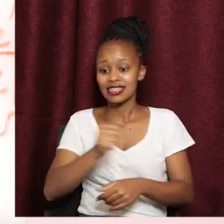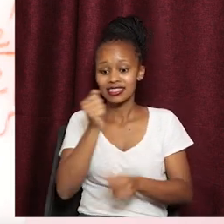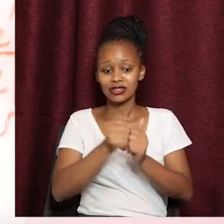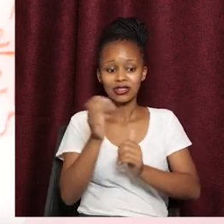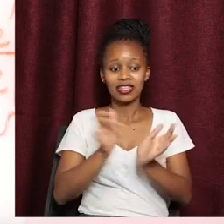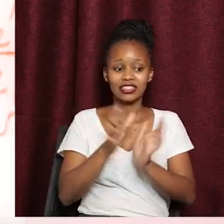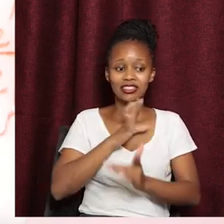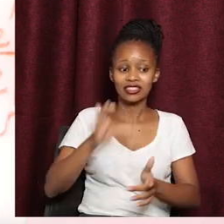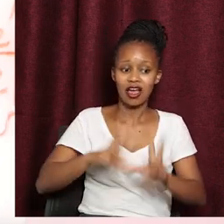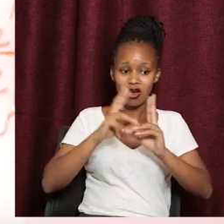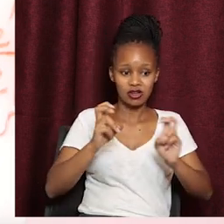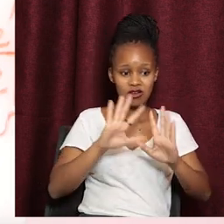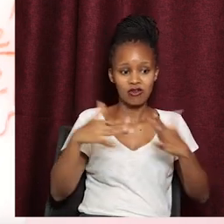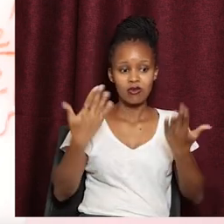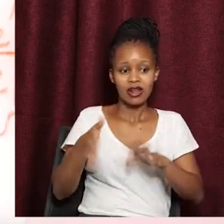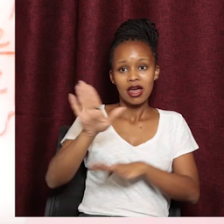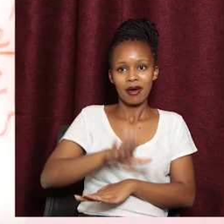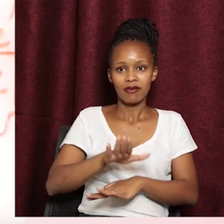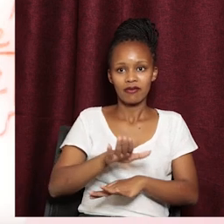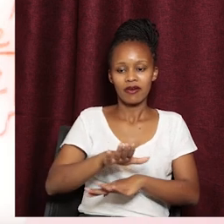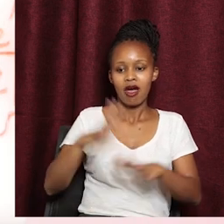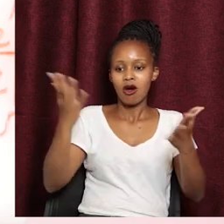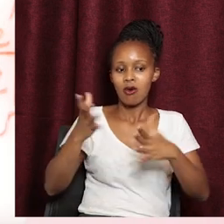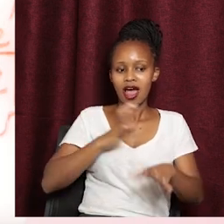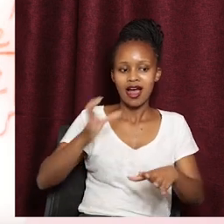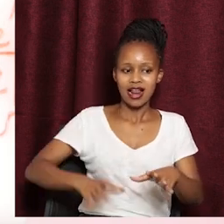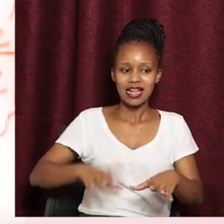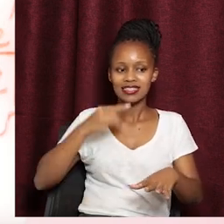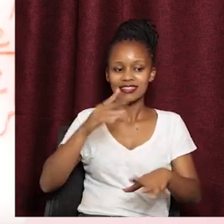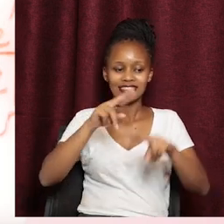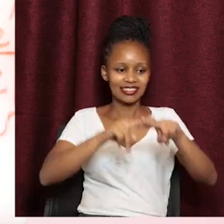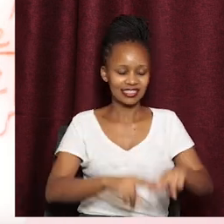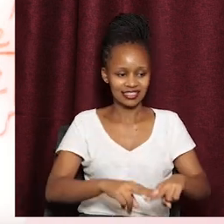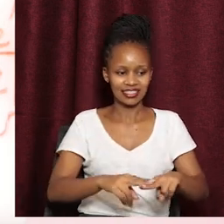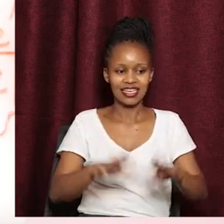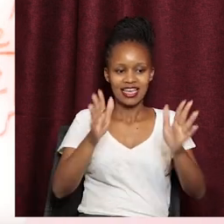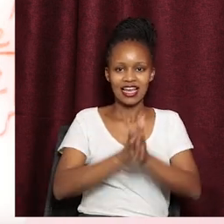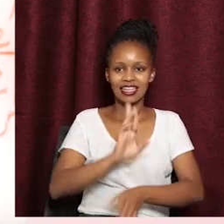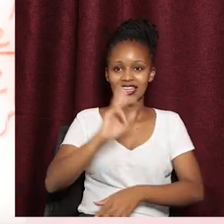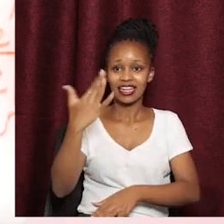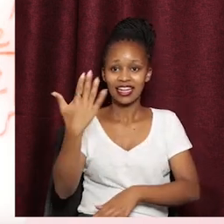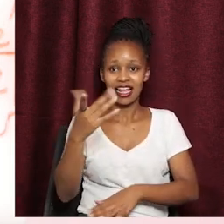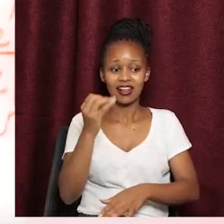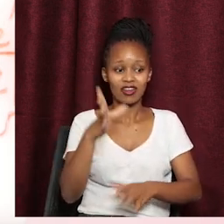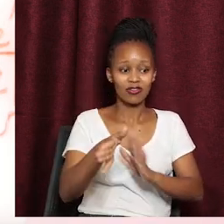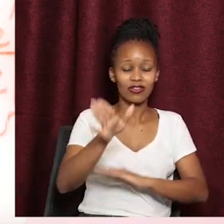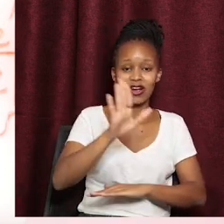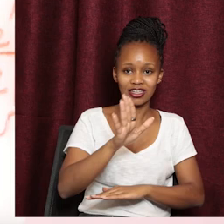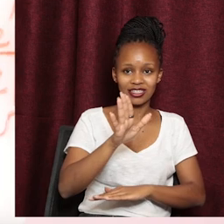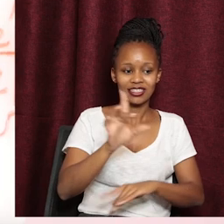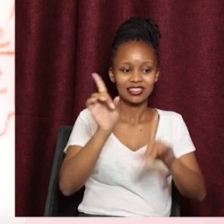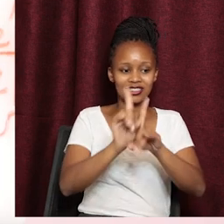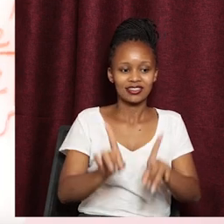is above, where Christ is seated at the right hand of God. Think of what